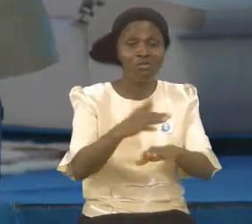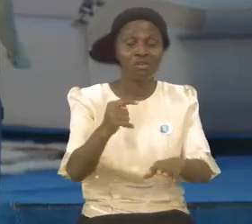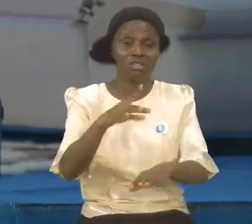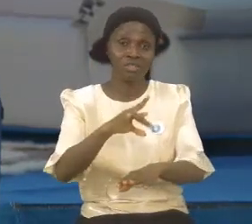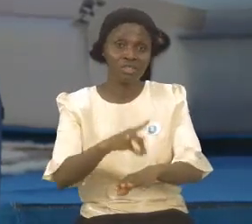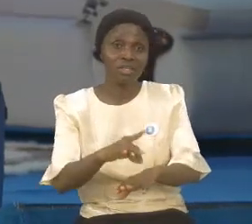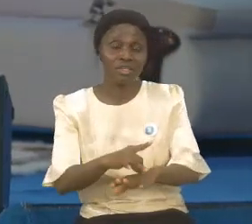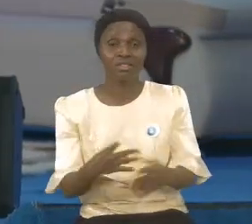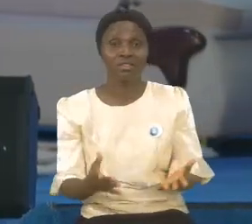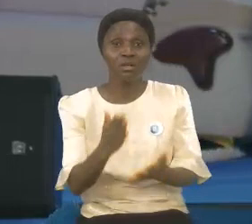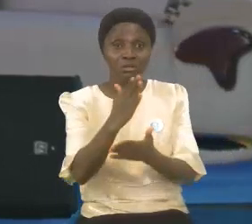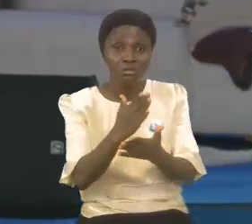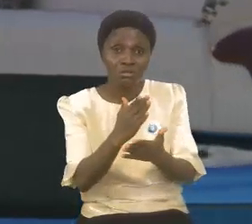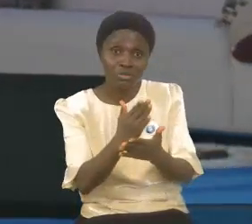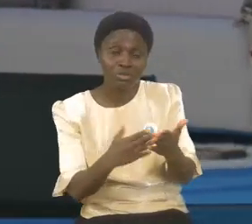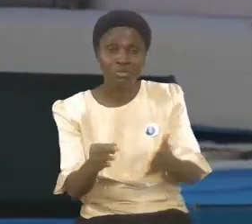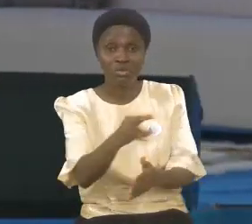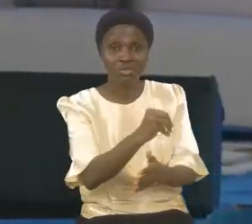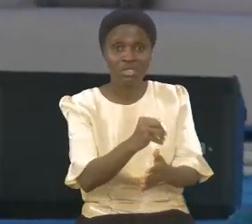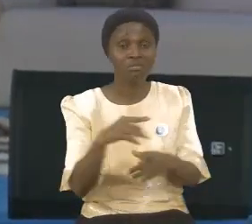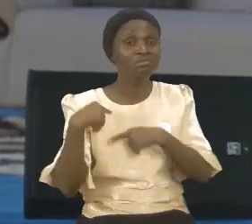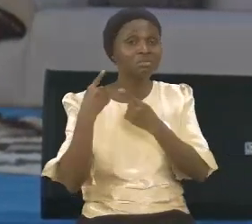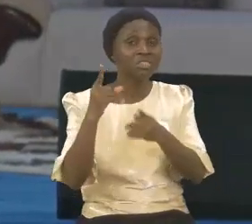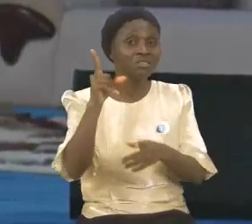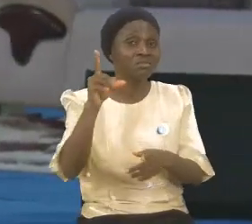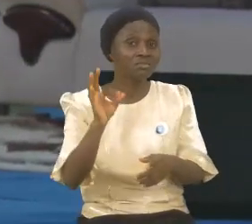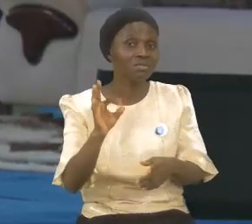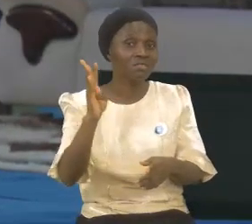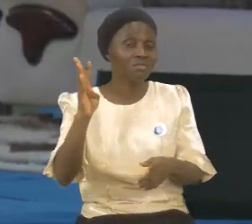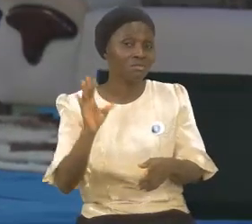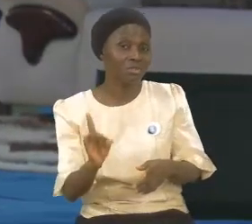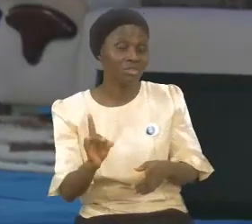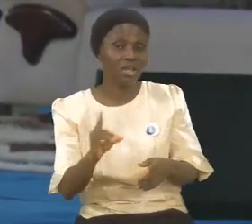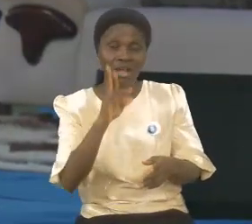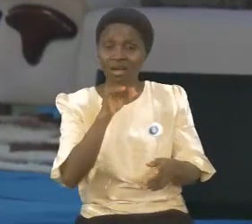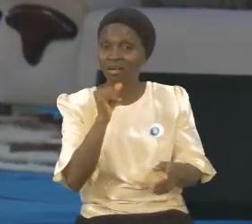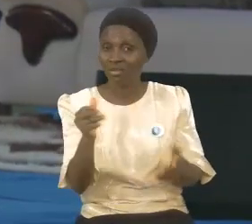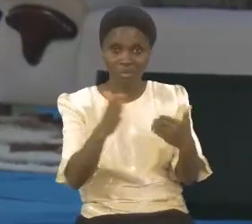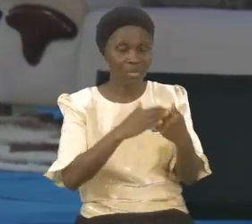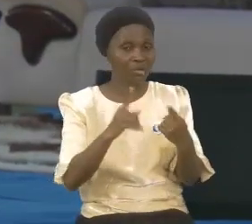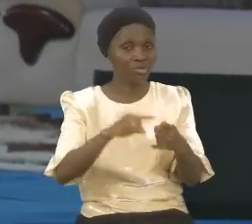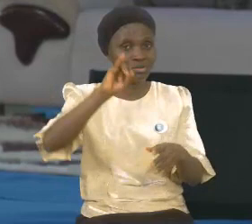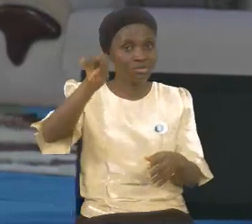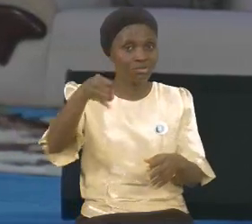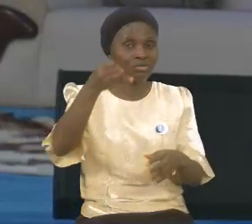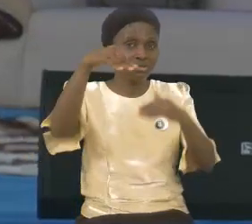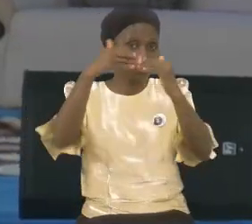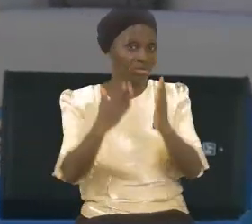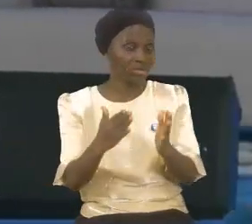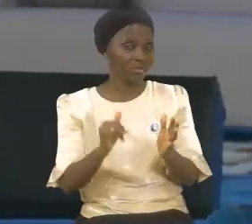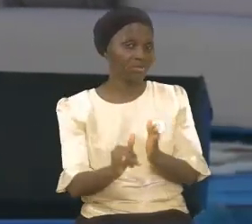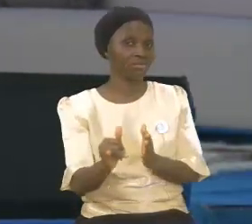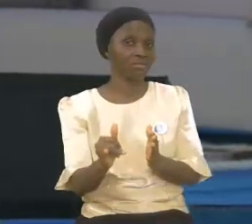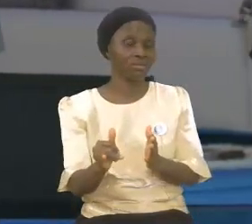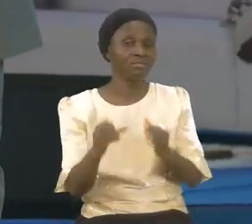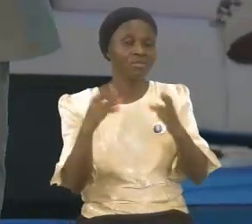1948 had gone back to Jerusalem, but the majority of the Jews are still everywhere. Why? Read